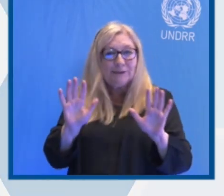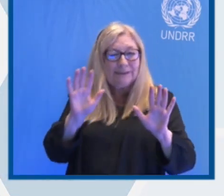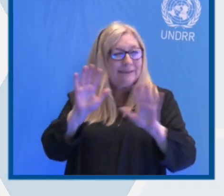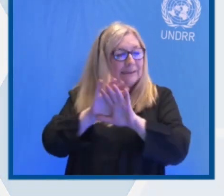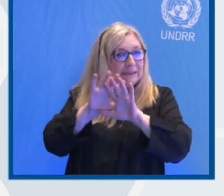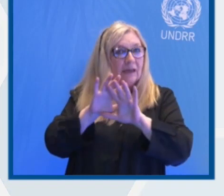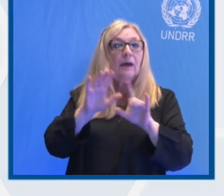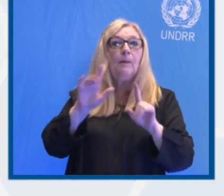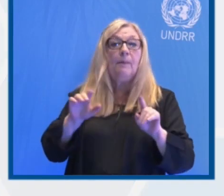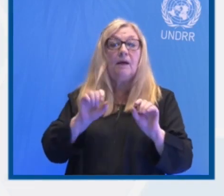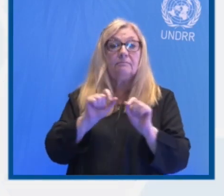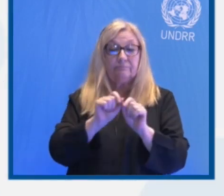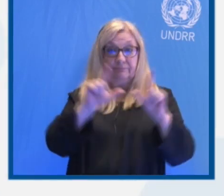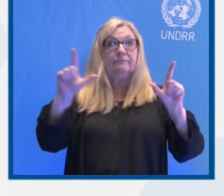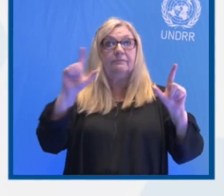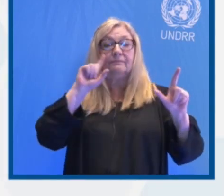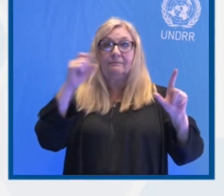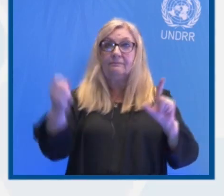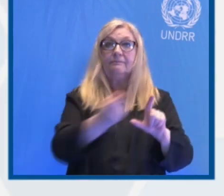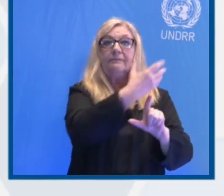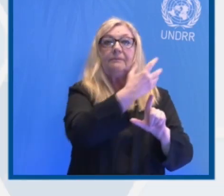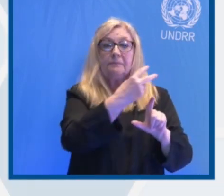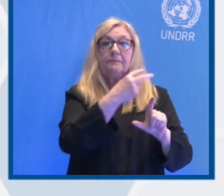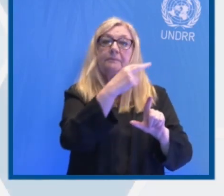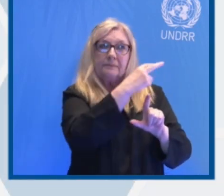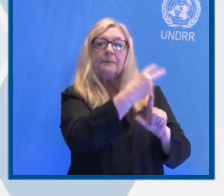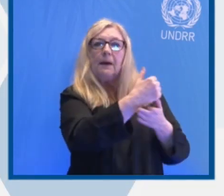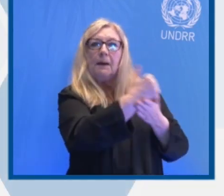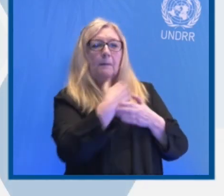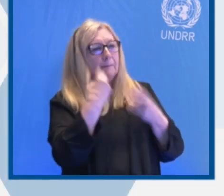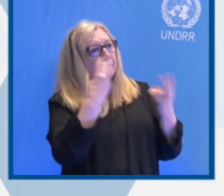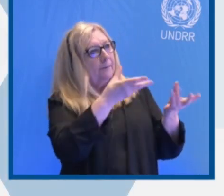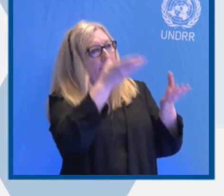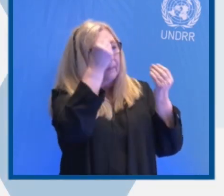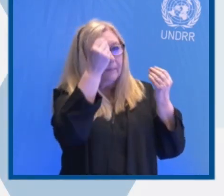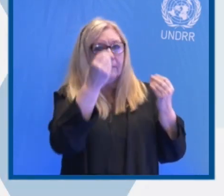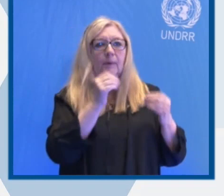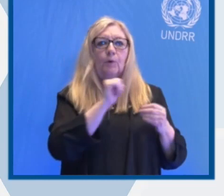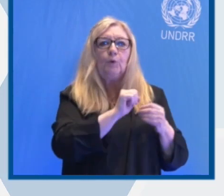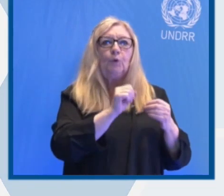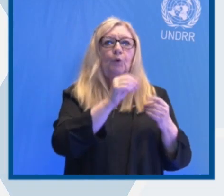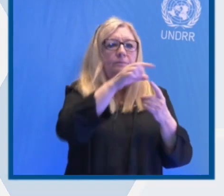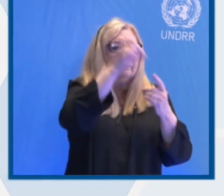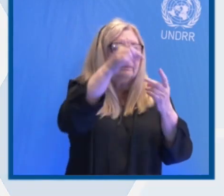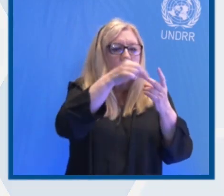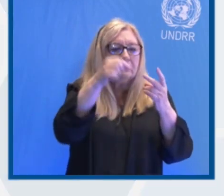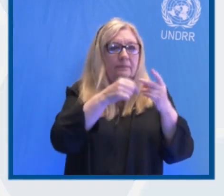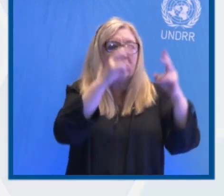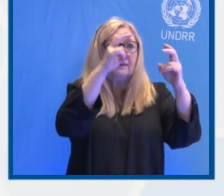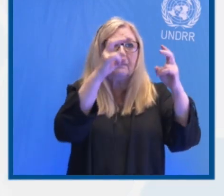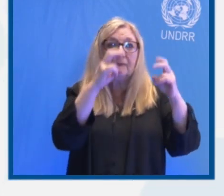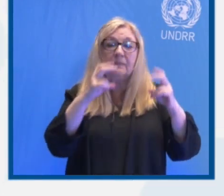and useful anchor. So the landscape of issues that you touched upon from the